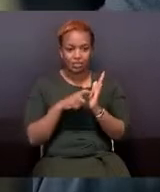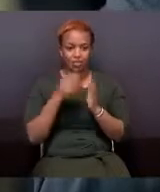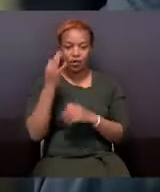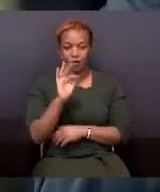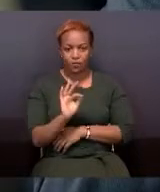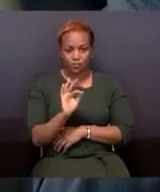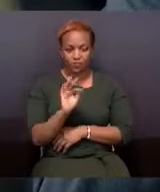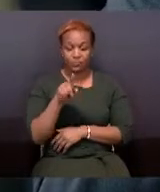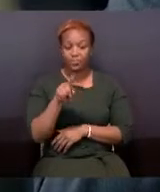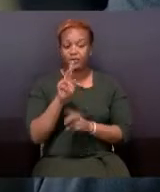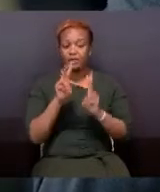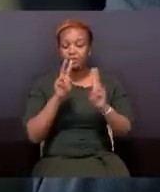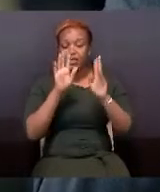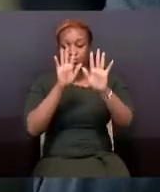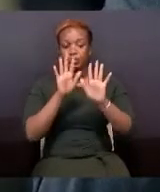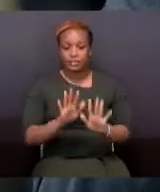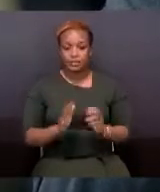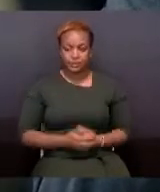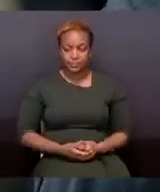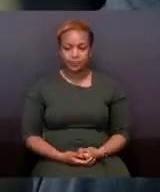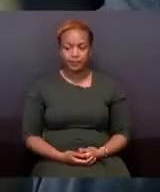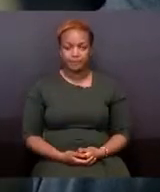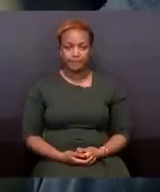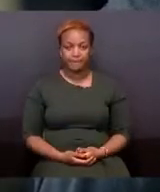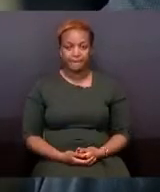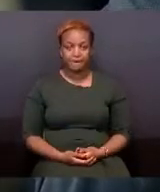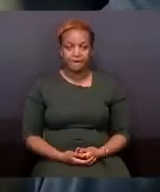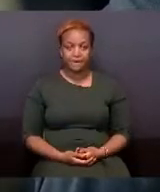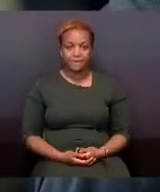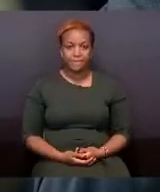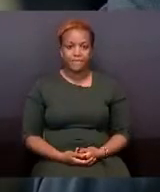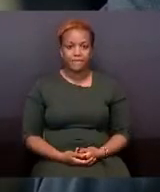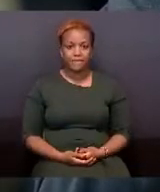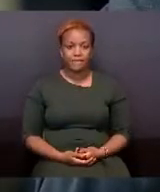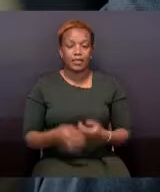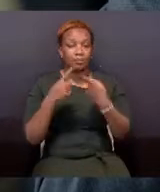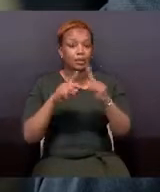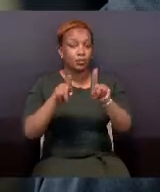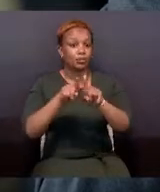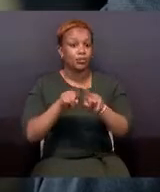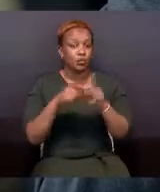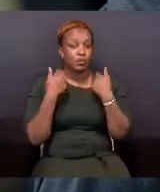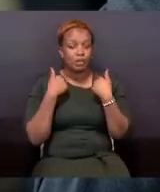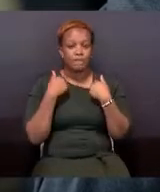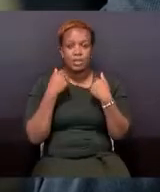that, its importance. But we have also been helped by the fact that